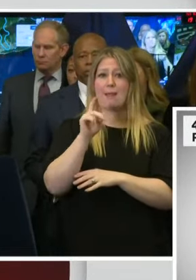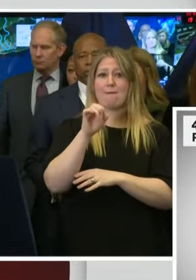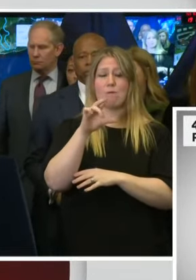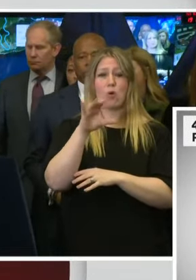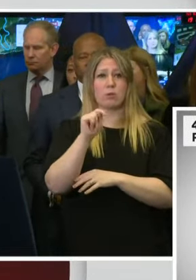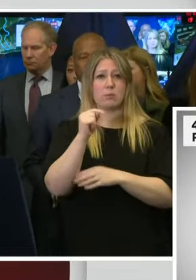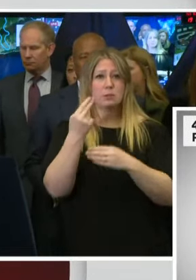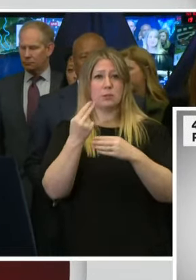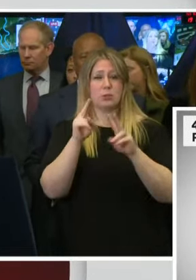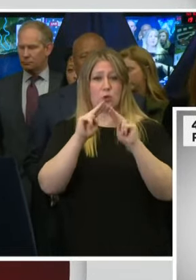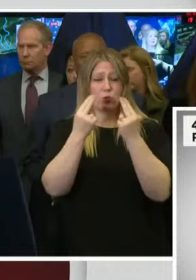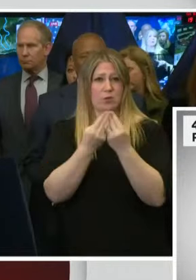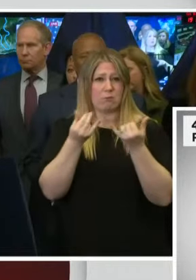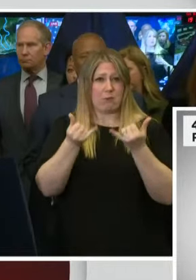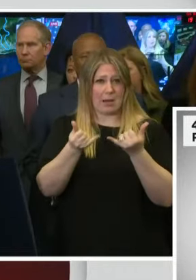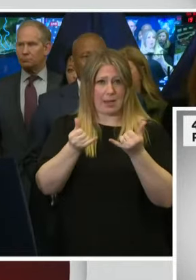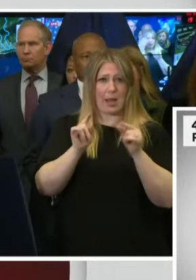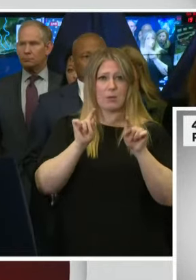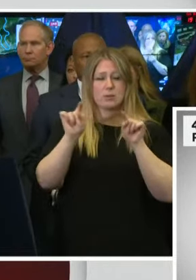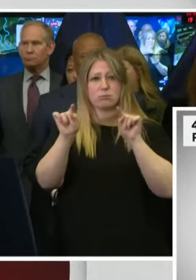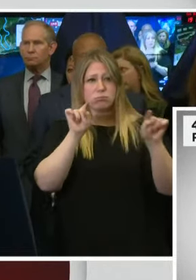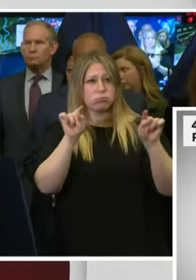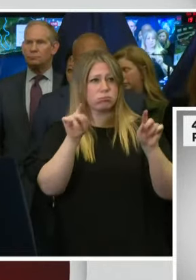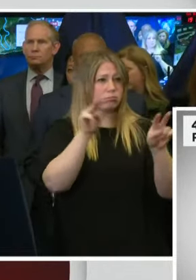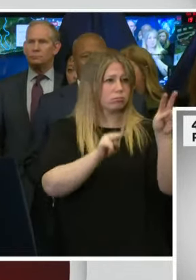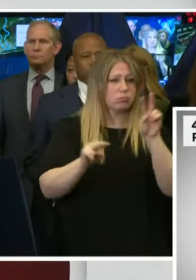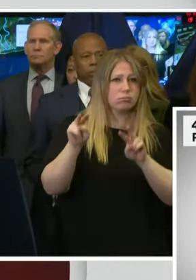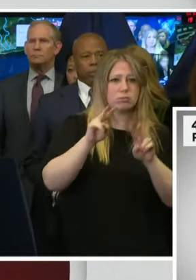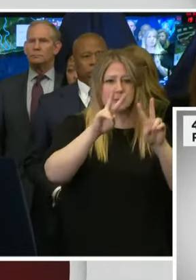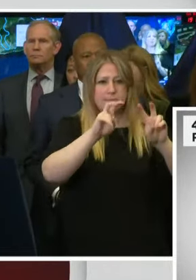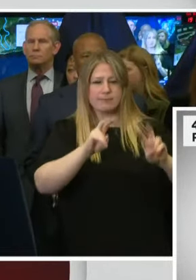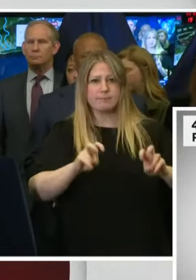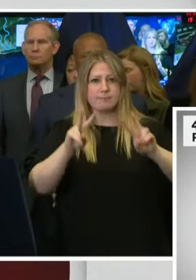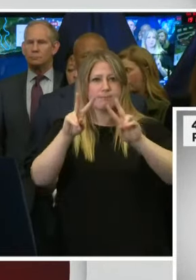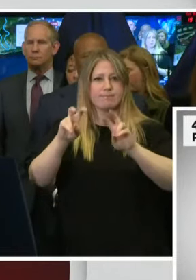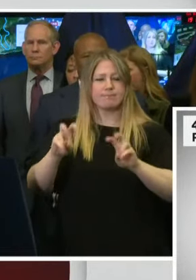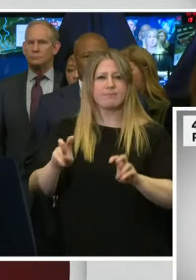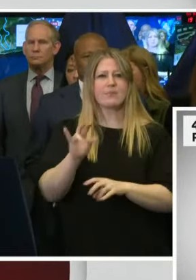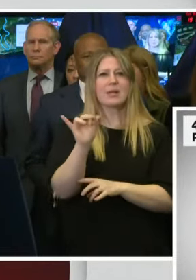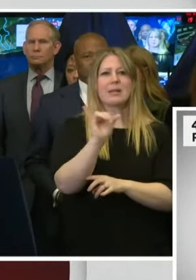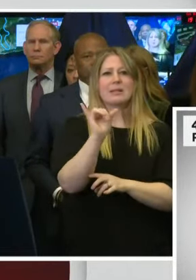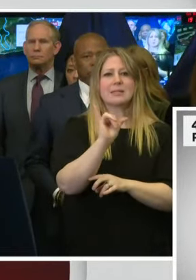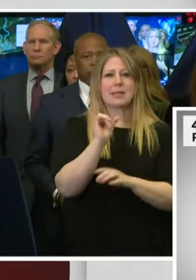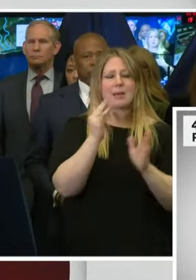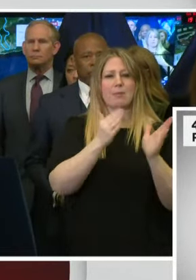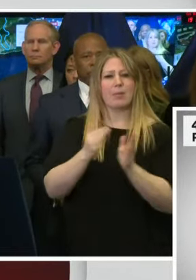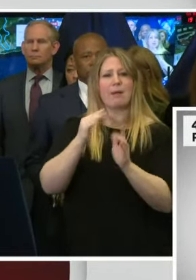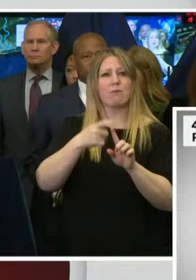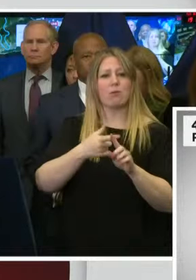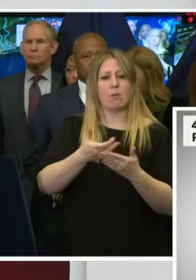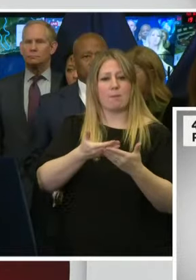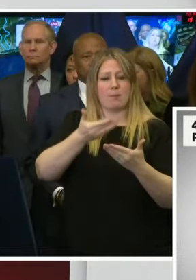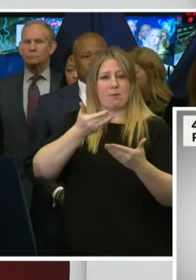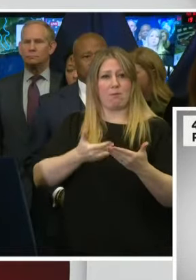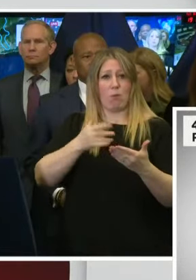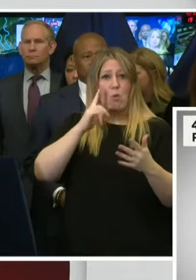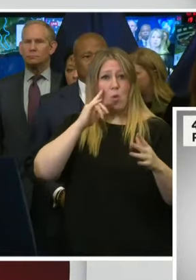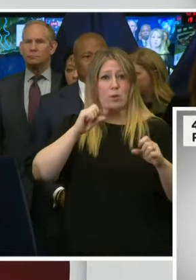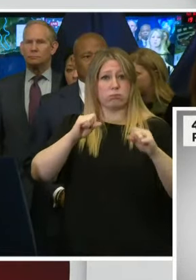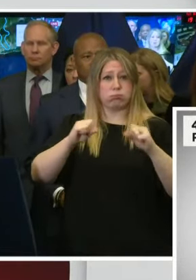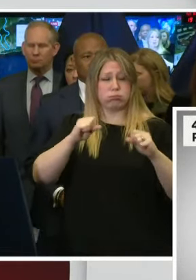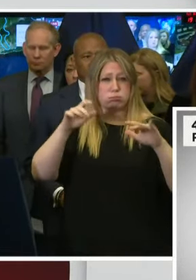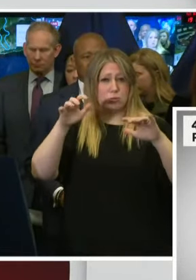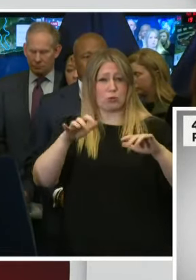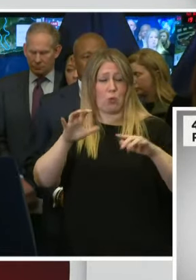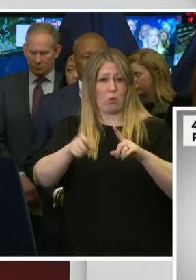inspections similar to what we do prior to big storms. There are 1.1 million buildings in the city,